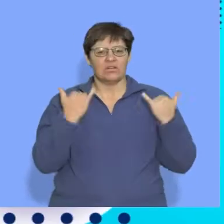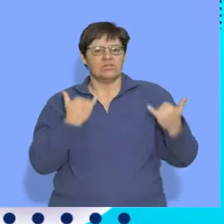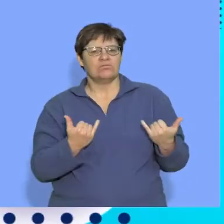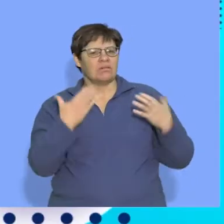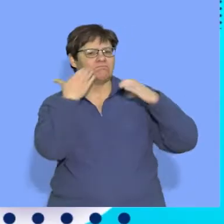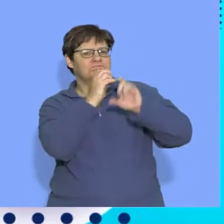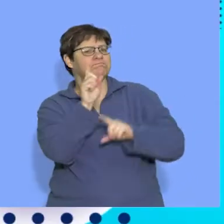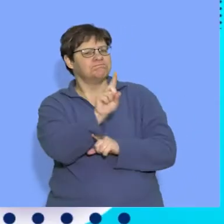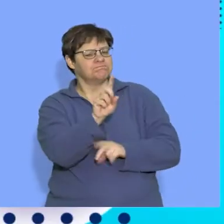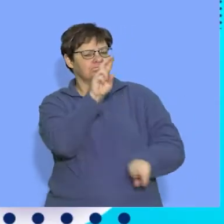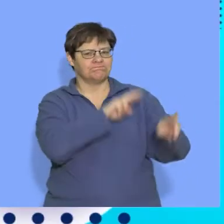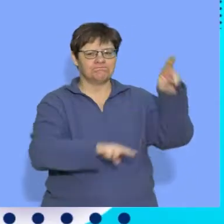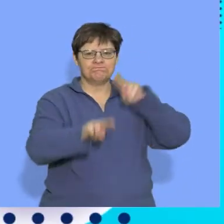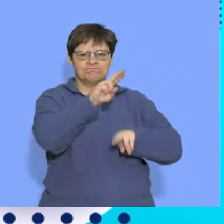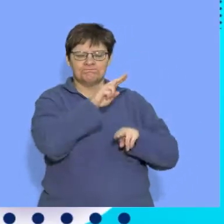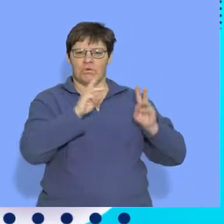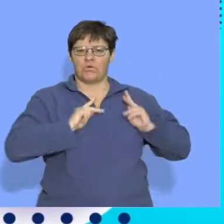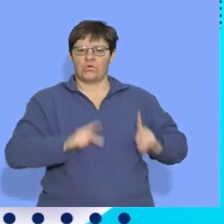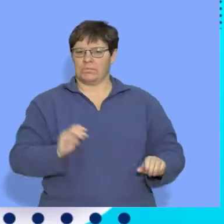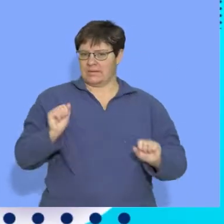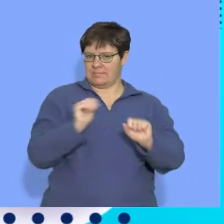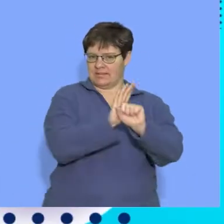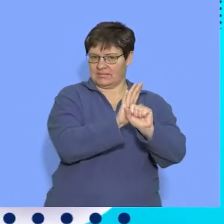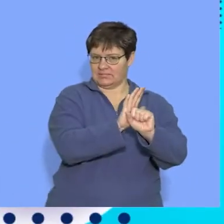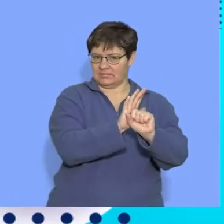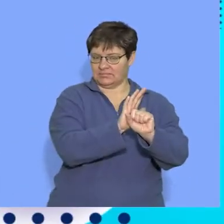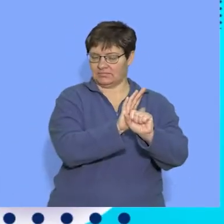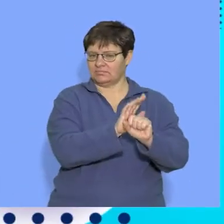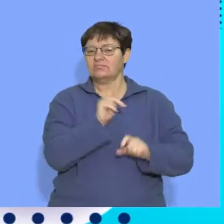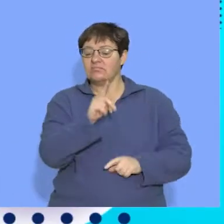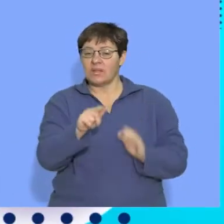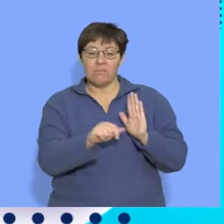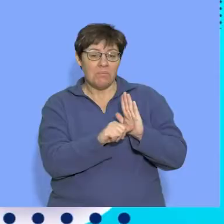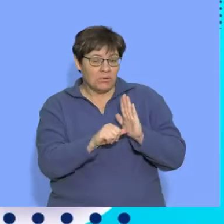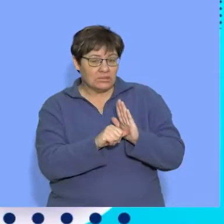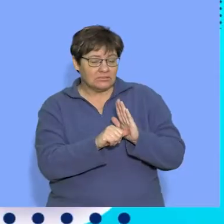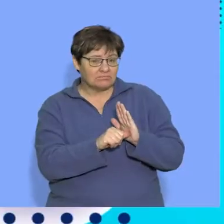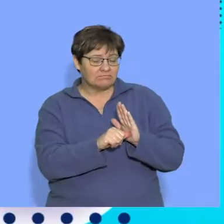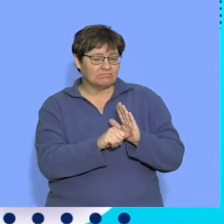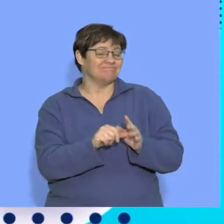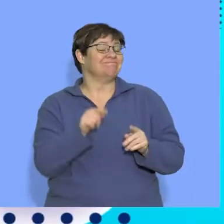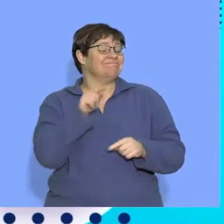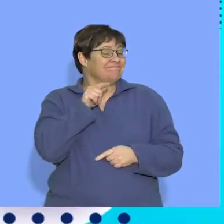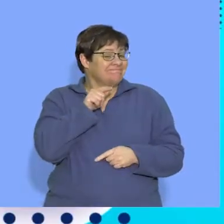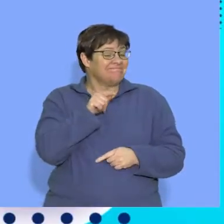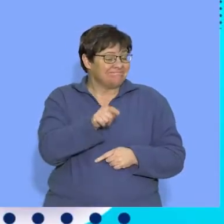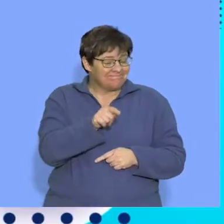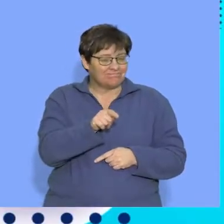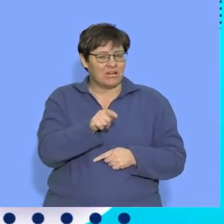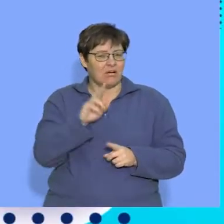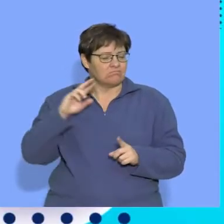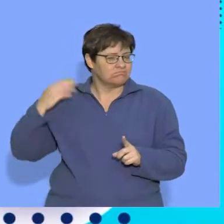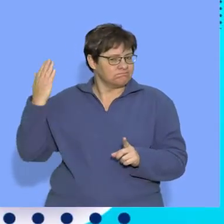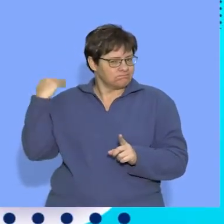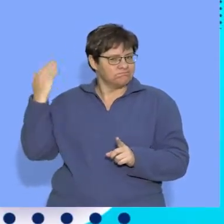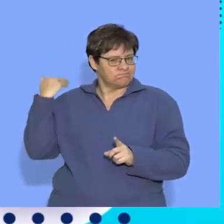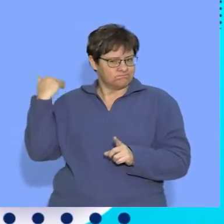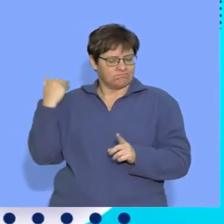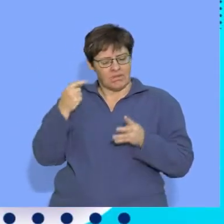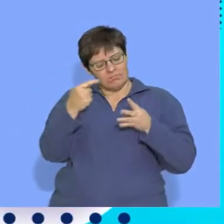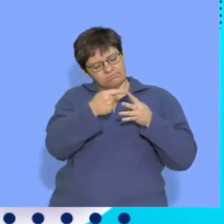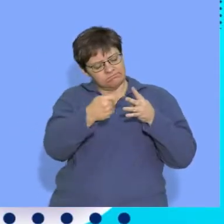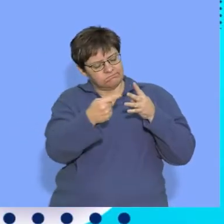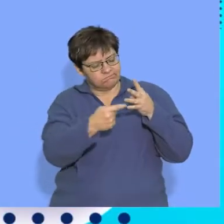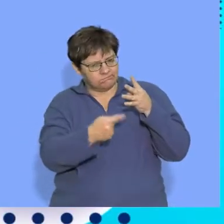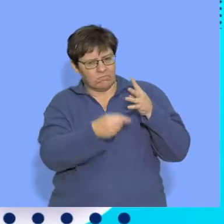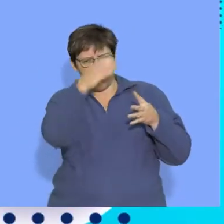be revising human impact. It's important that we recognize that this section has been a section that we've looked at the various different